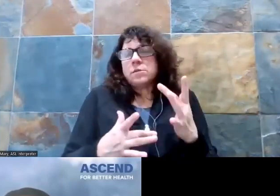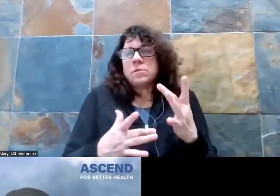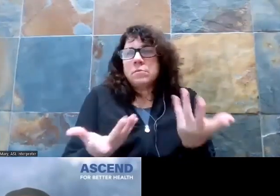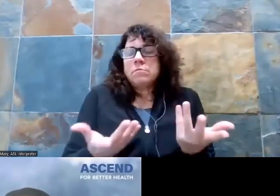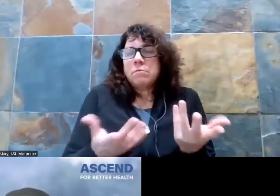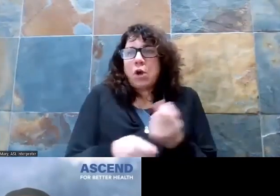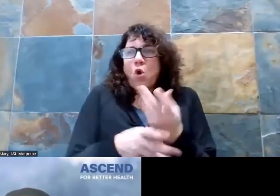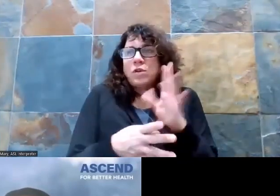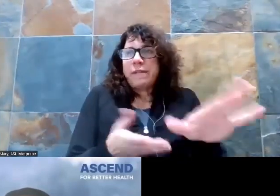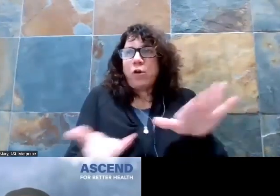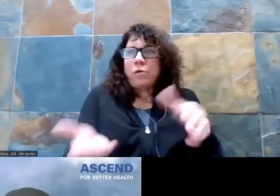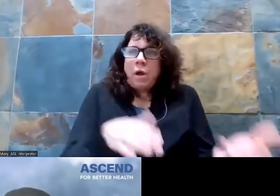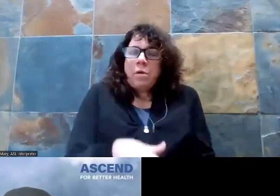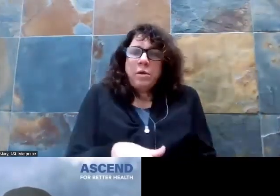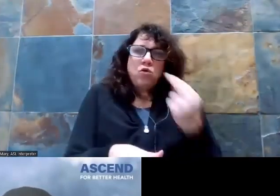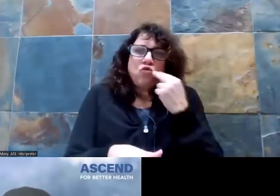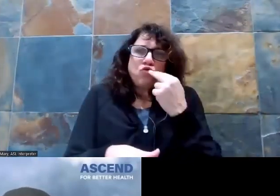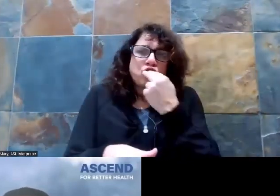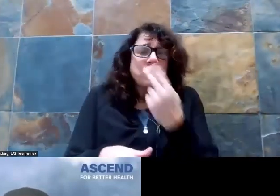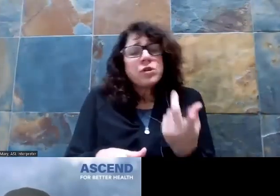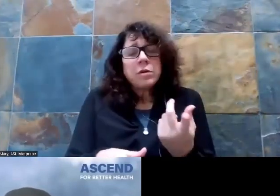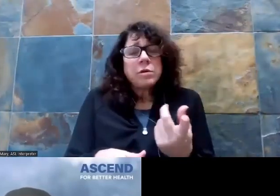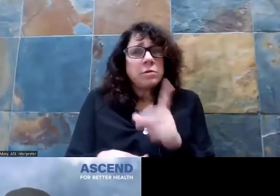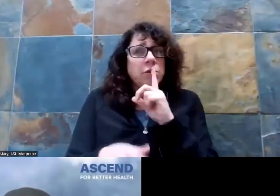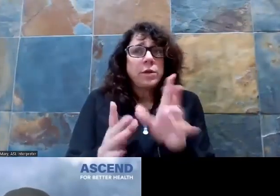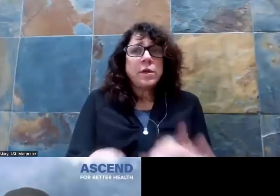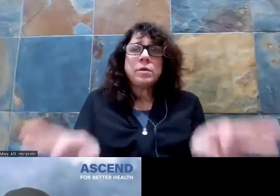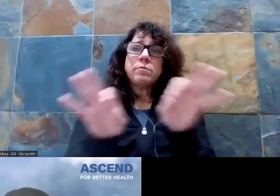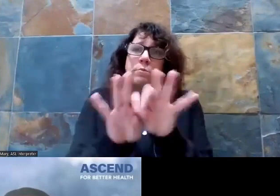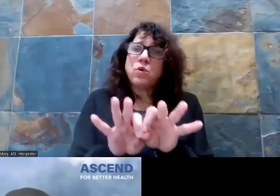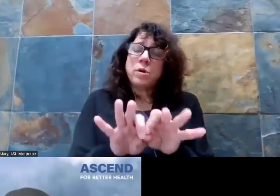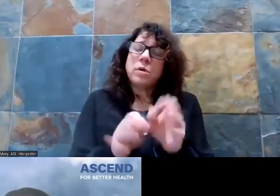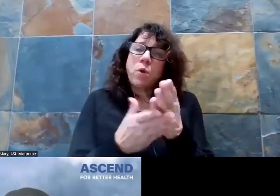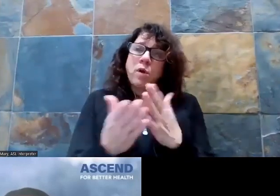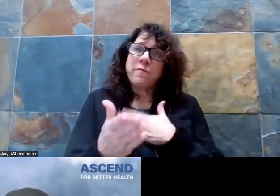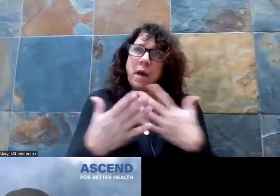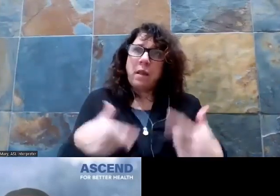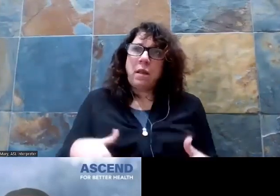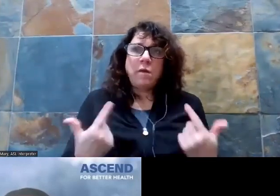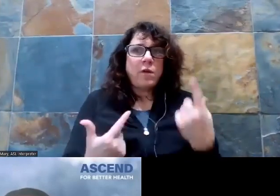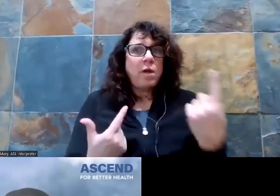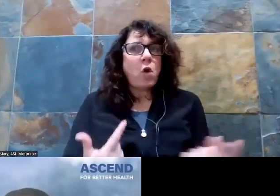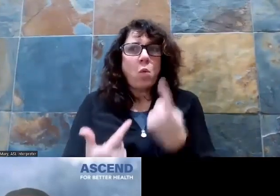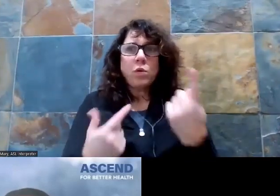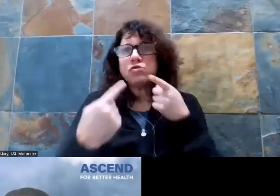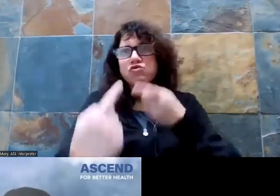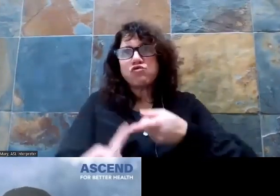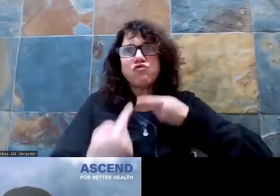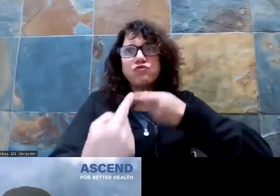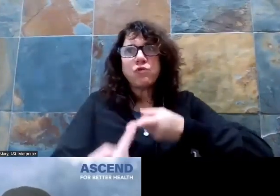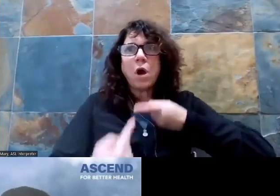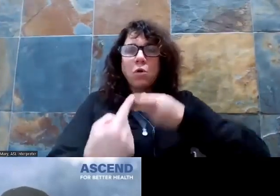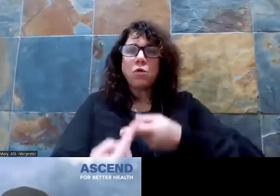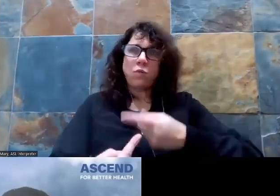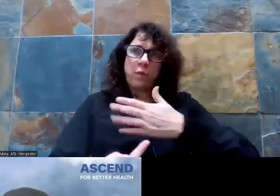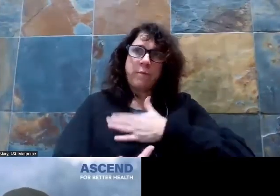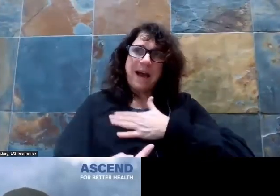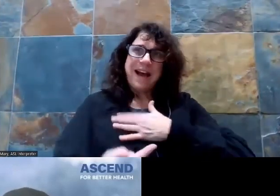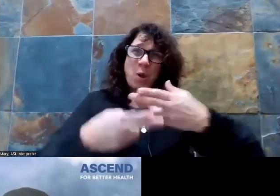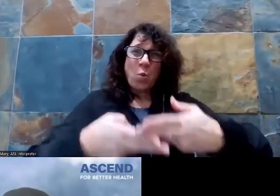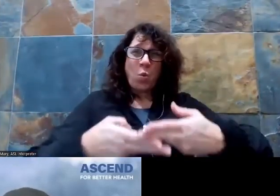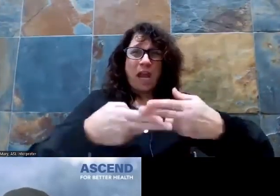So nutrition has also been a critical component of my life. I've always struggled with my own